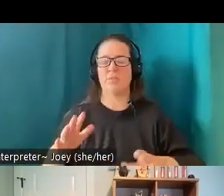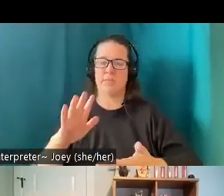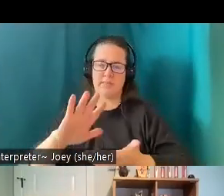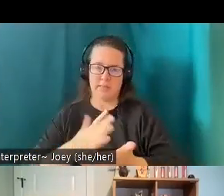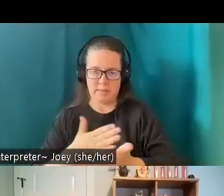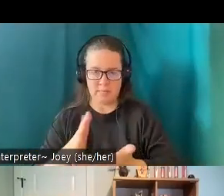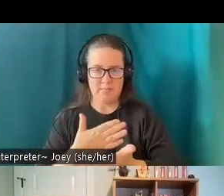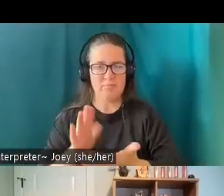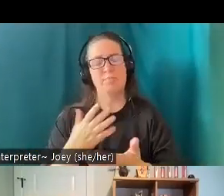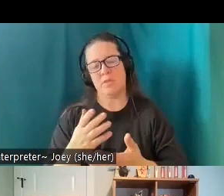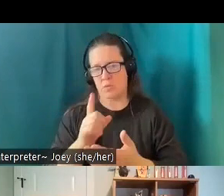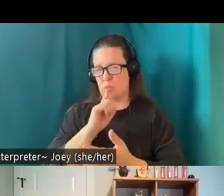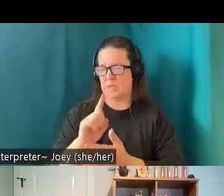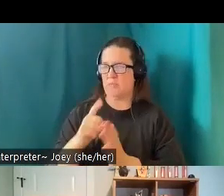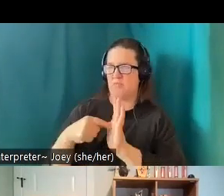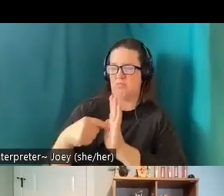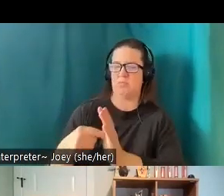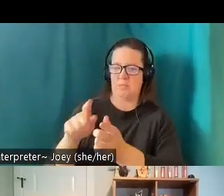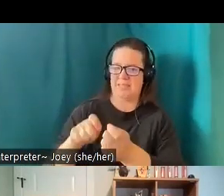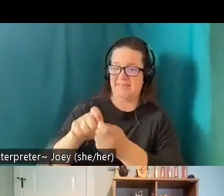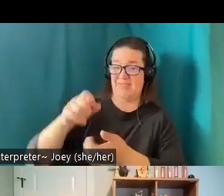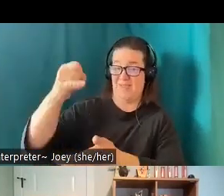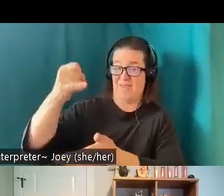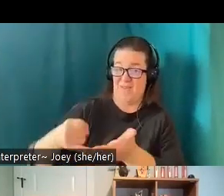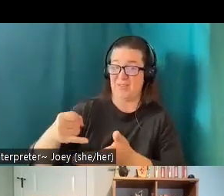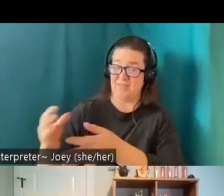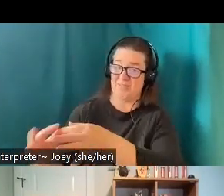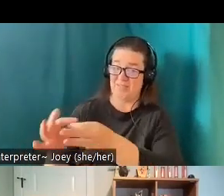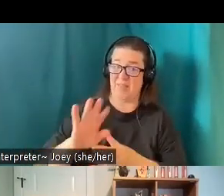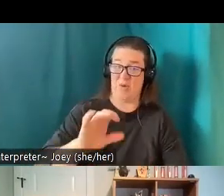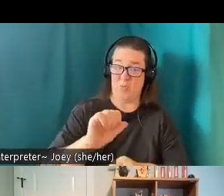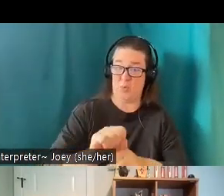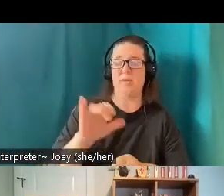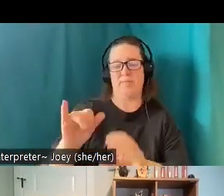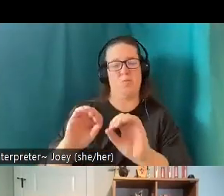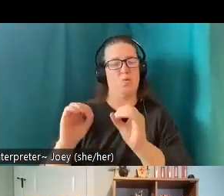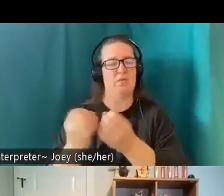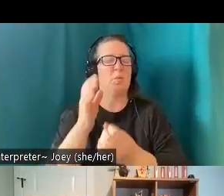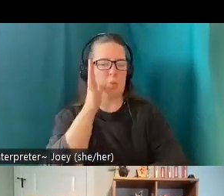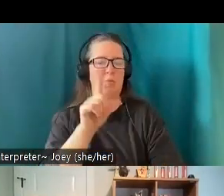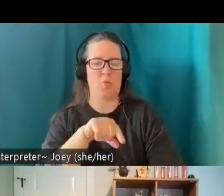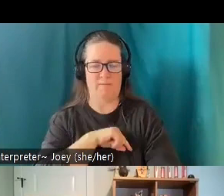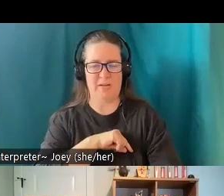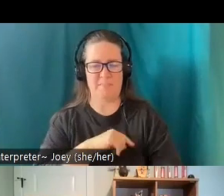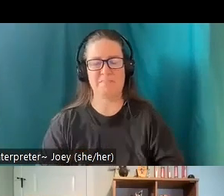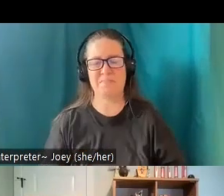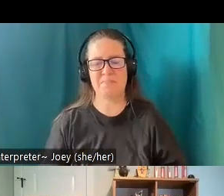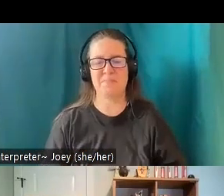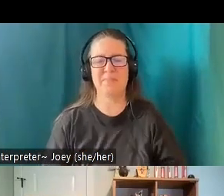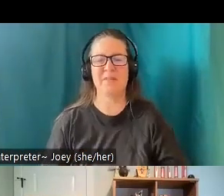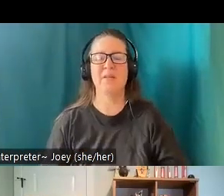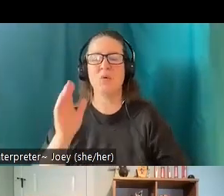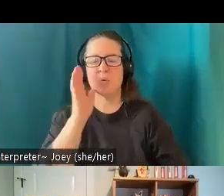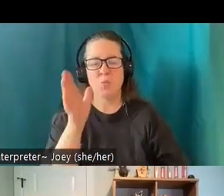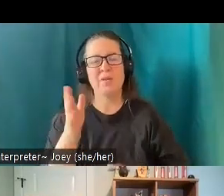have a significant artistic element to their work, this organization would be eligible. I'll talk about what I mean by